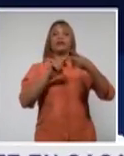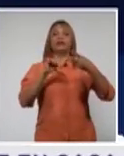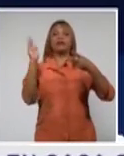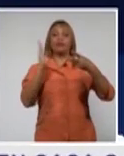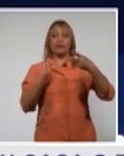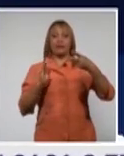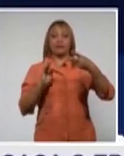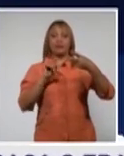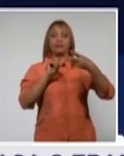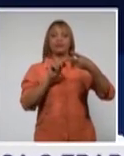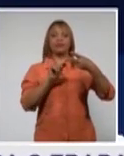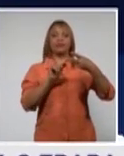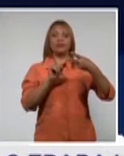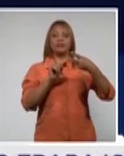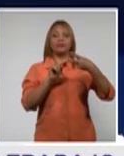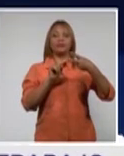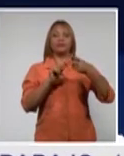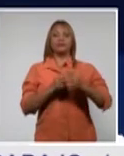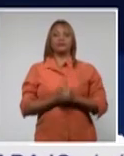1,336.